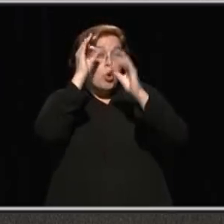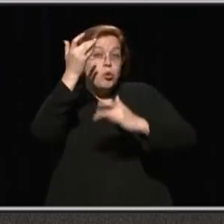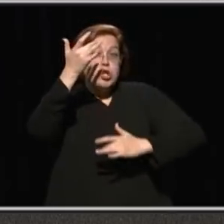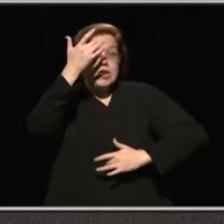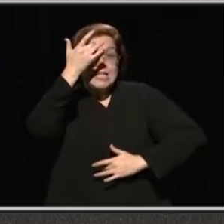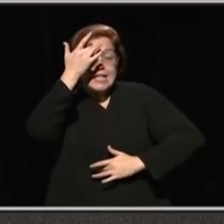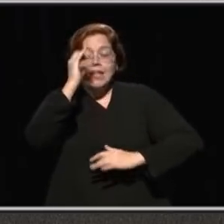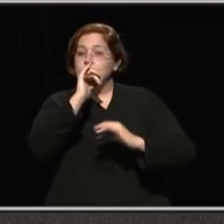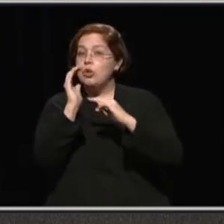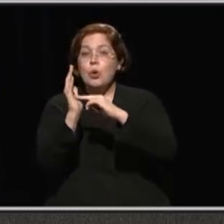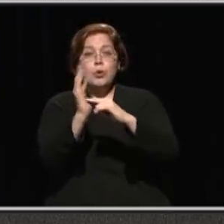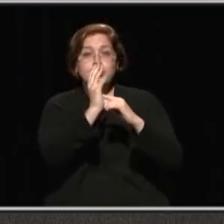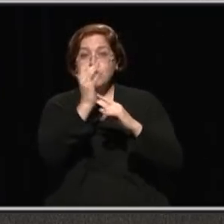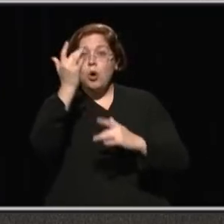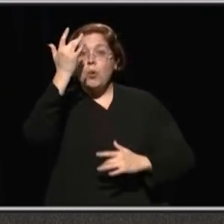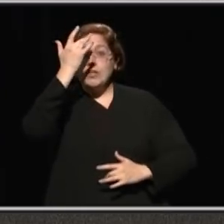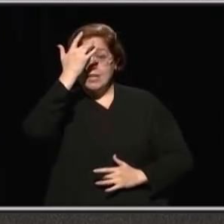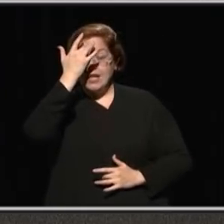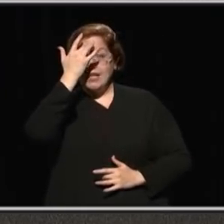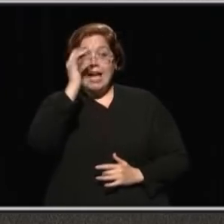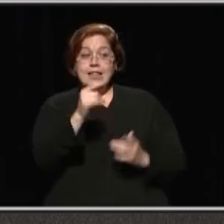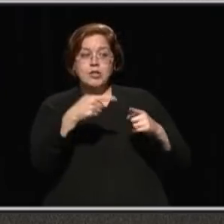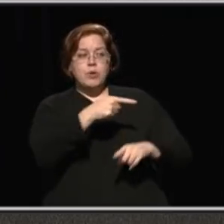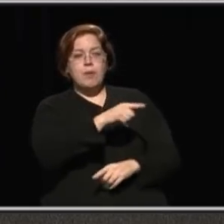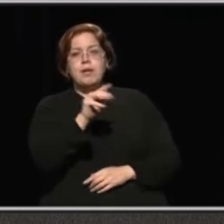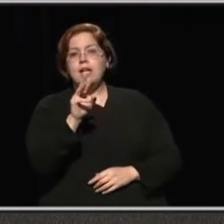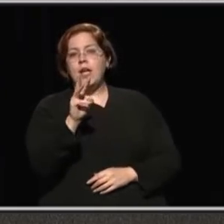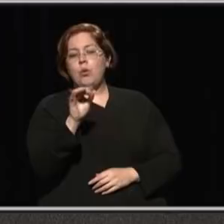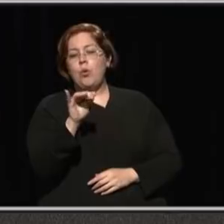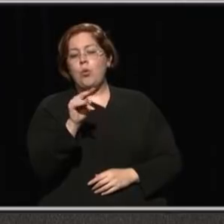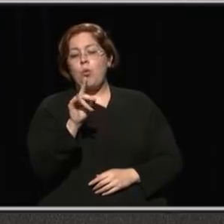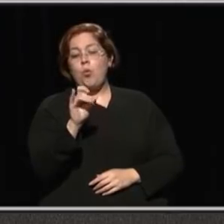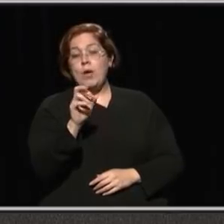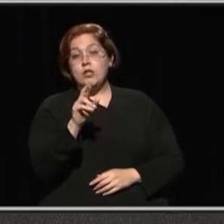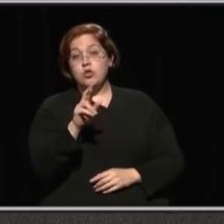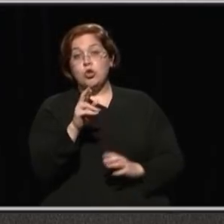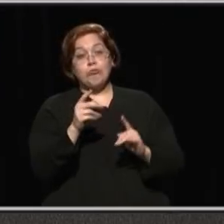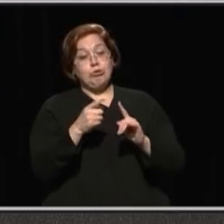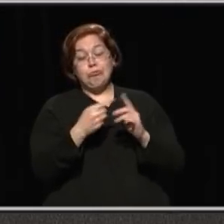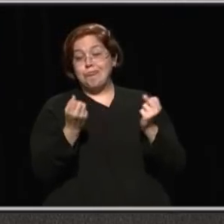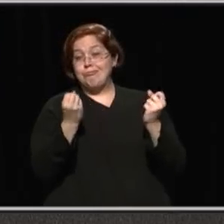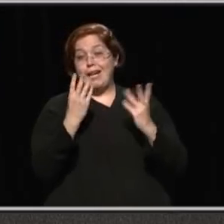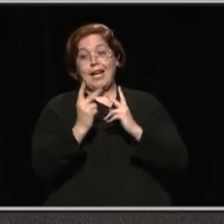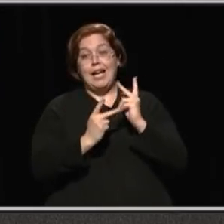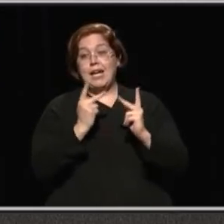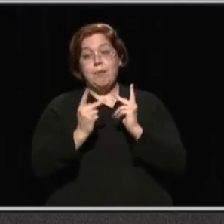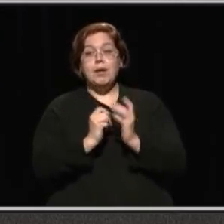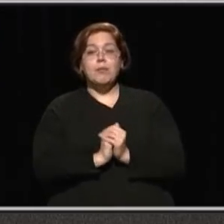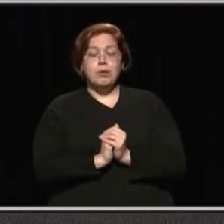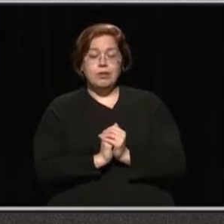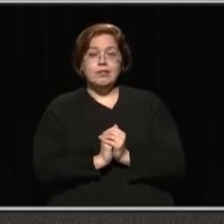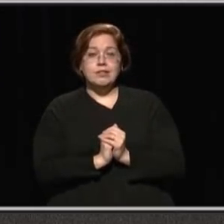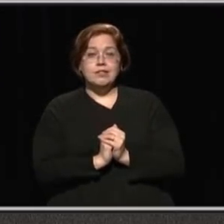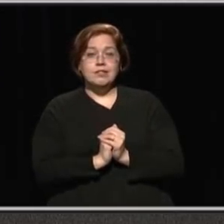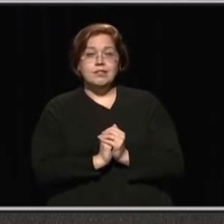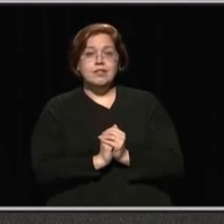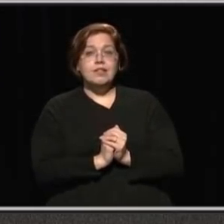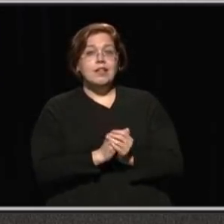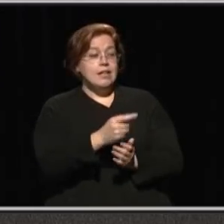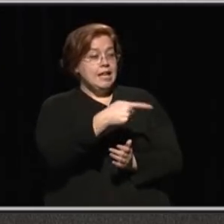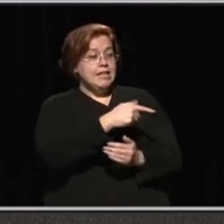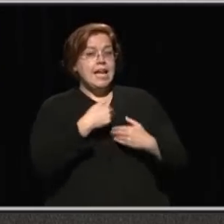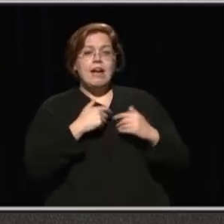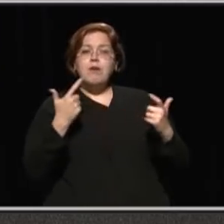don't have symptoms, and that's what happened at Windsor Mission Oaks to a very large extent. And they have a